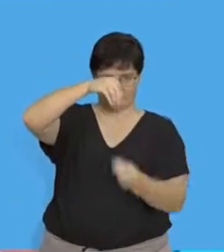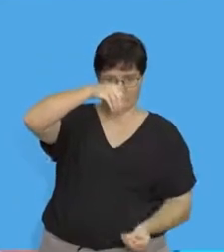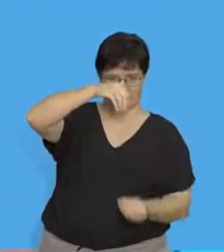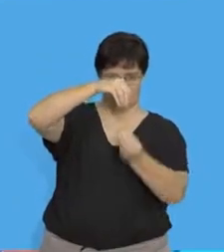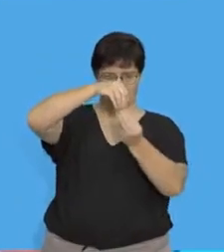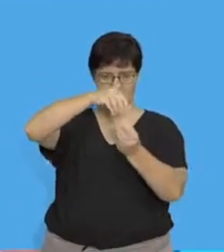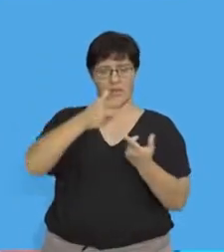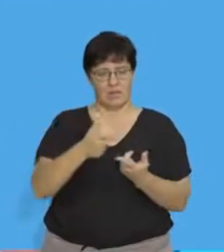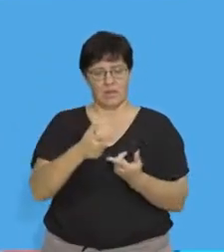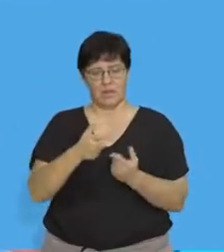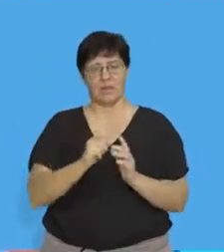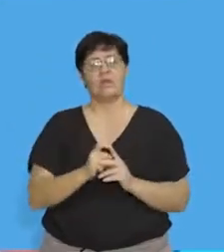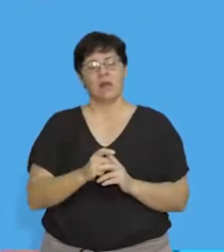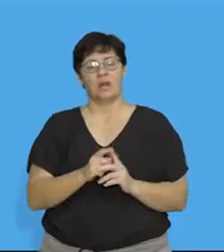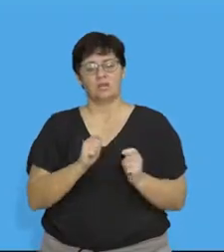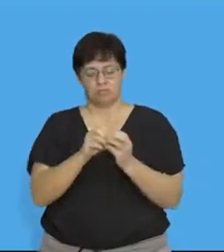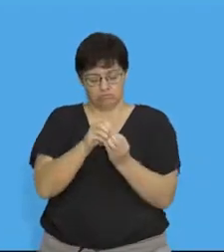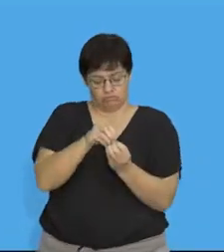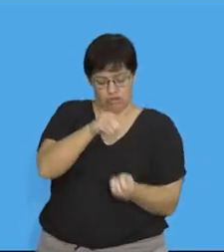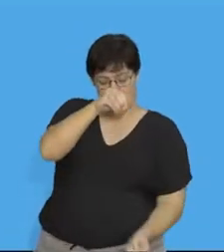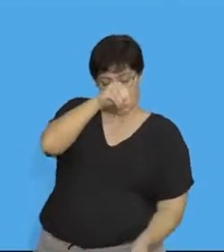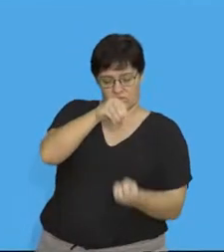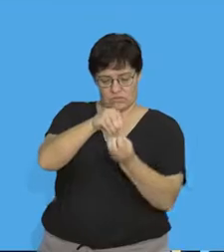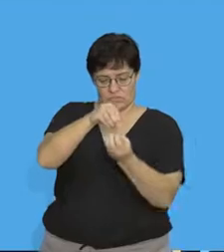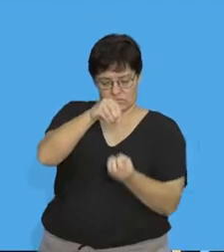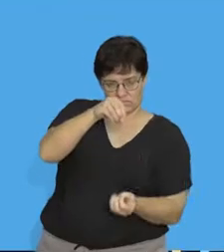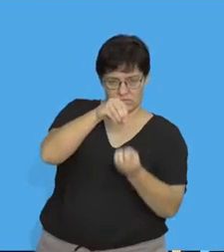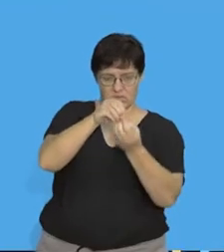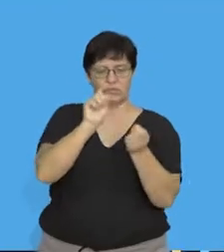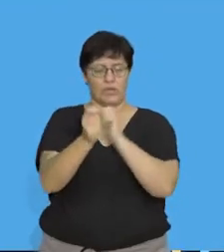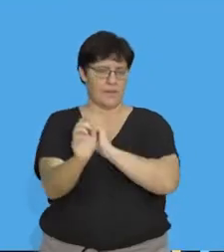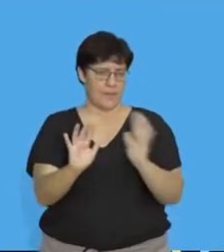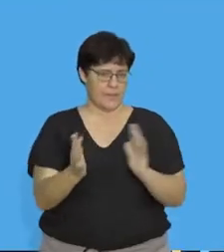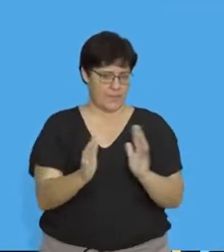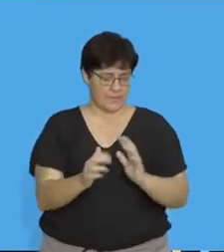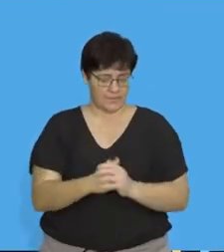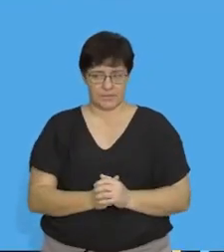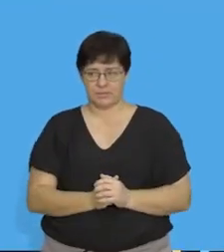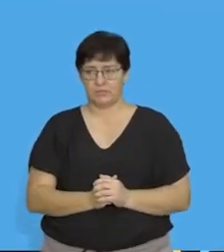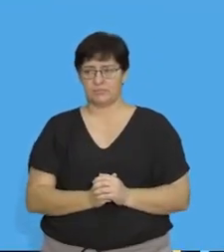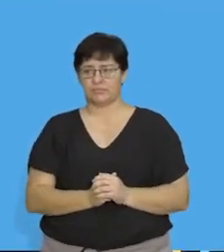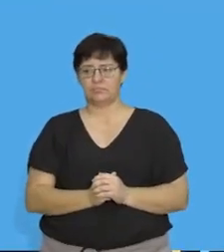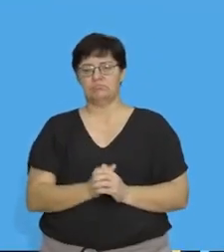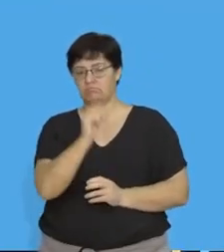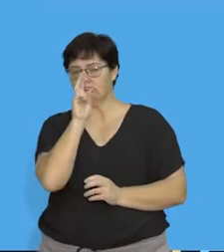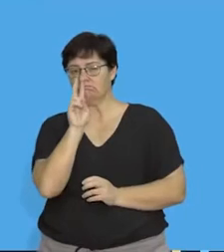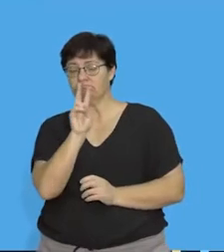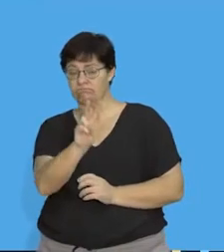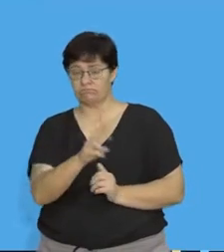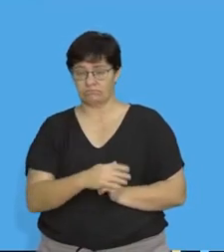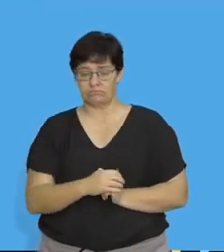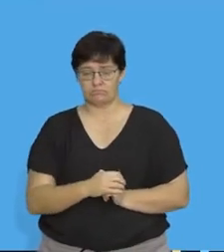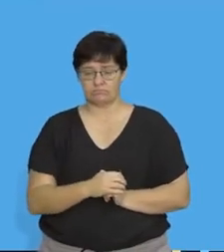will change the stretch or the extension of the spring. So let's quickly look at that. And what you can see at the moment, we